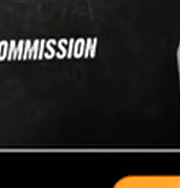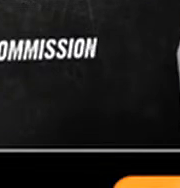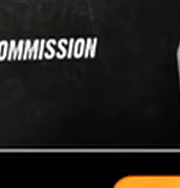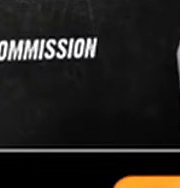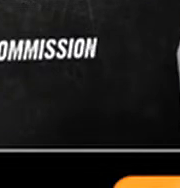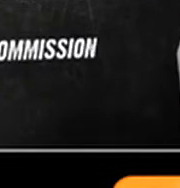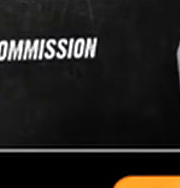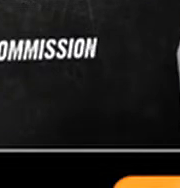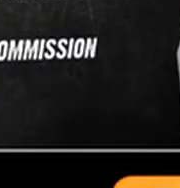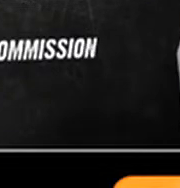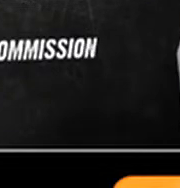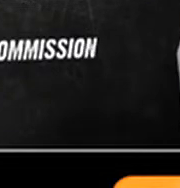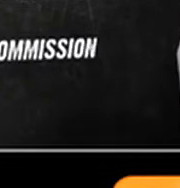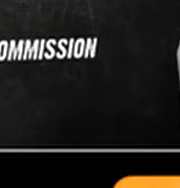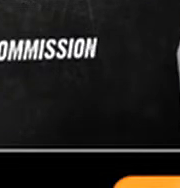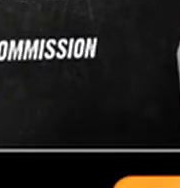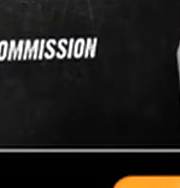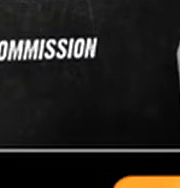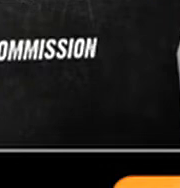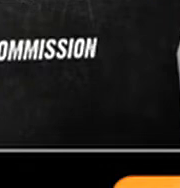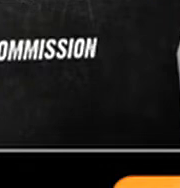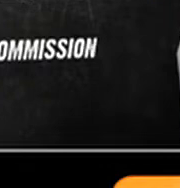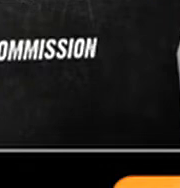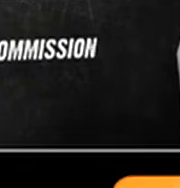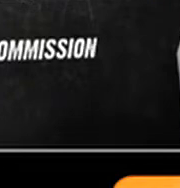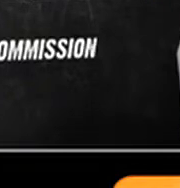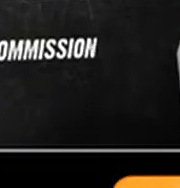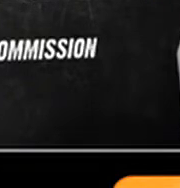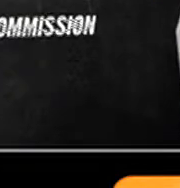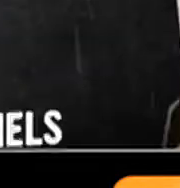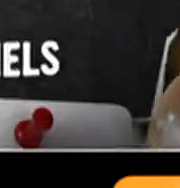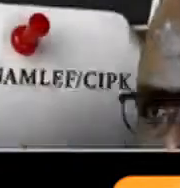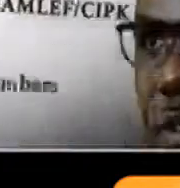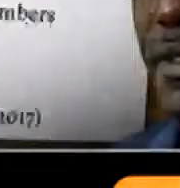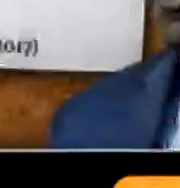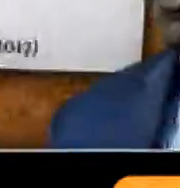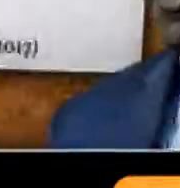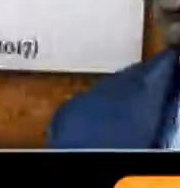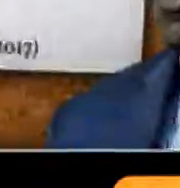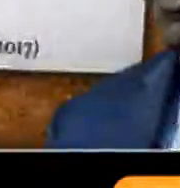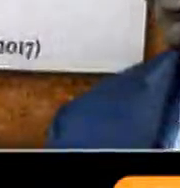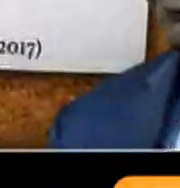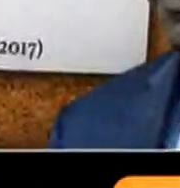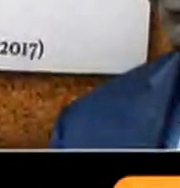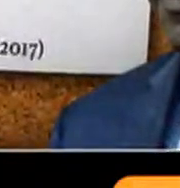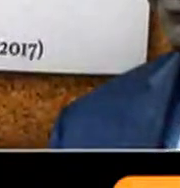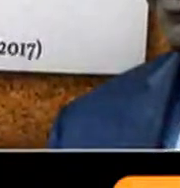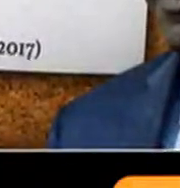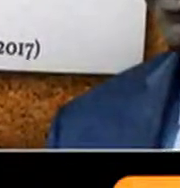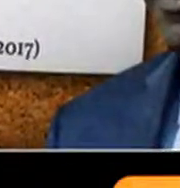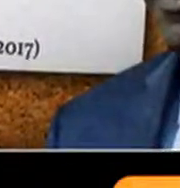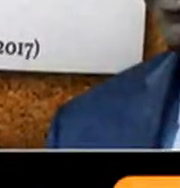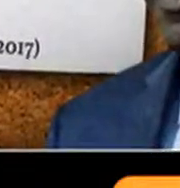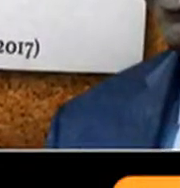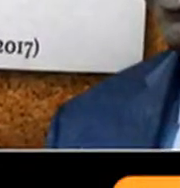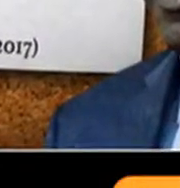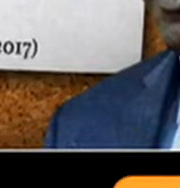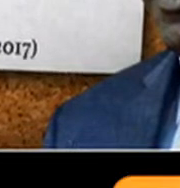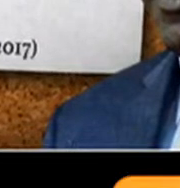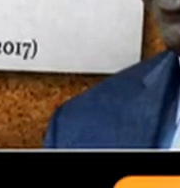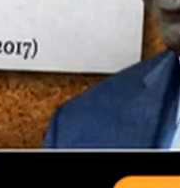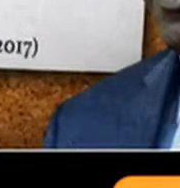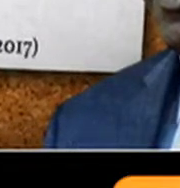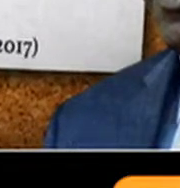9 commissioners led by Isaka San as the chairperson. After that, of course, that clause was only applicable for the original or the